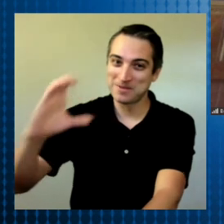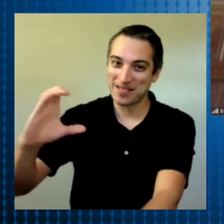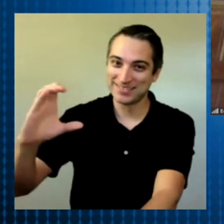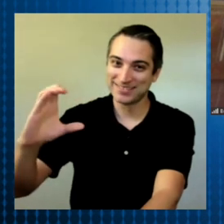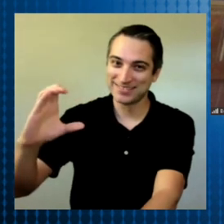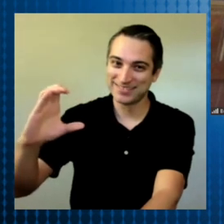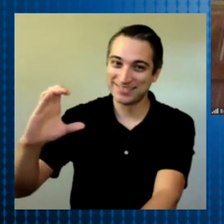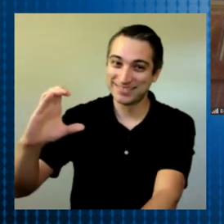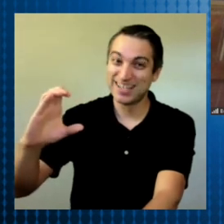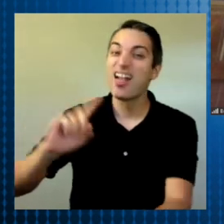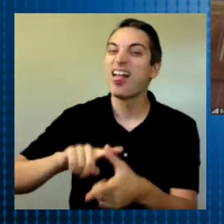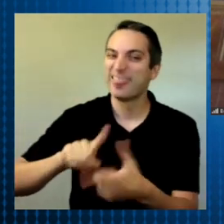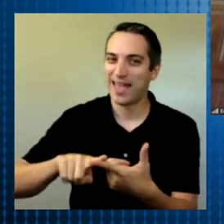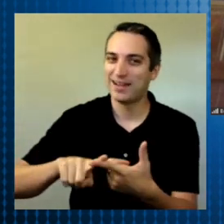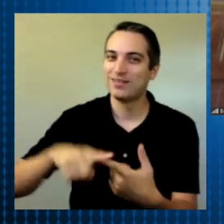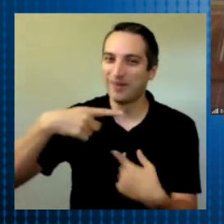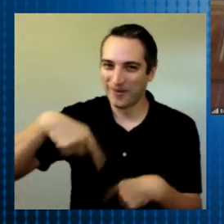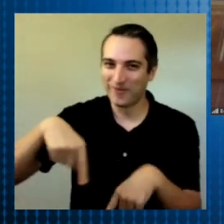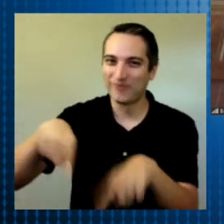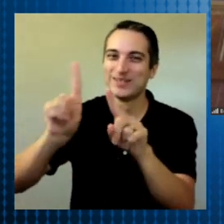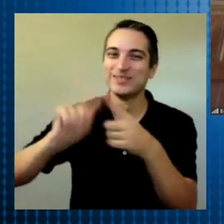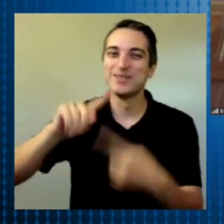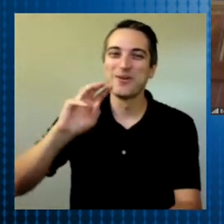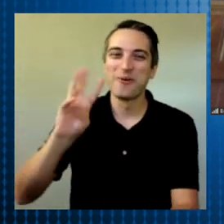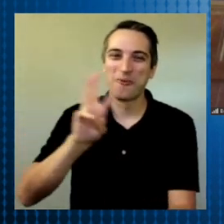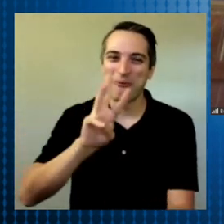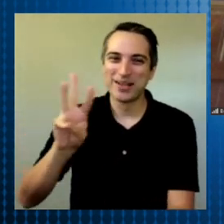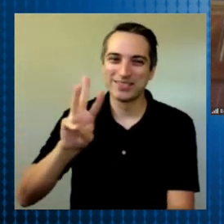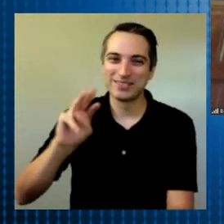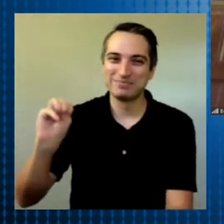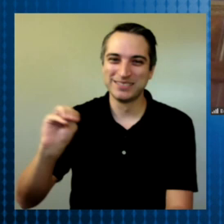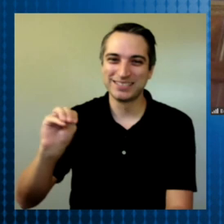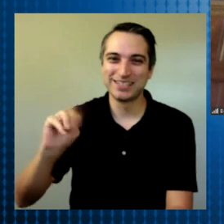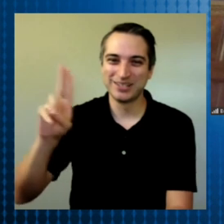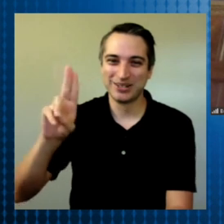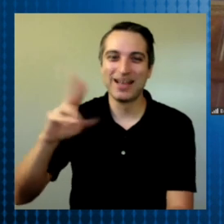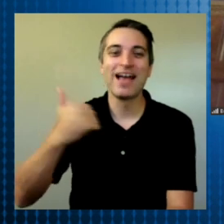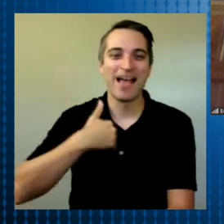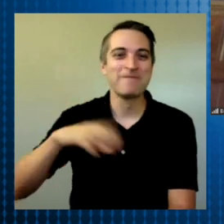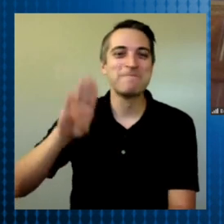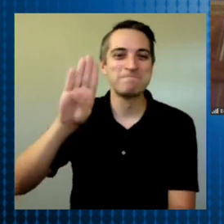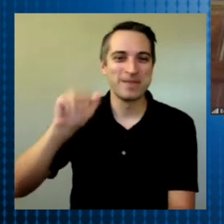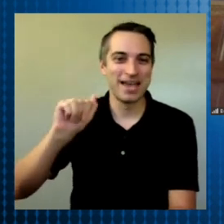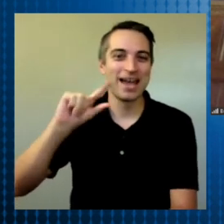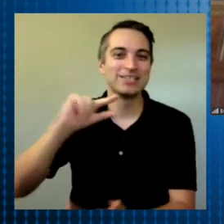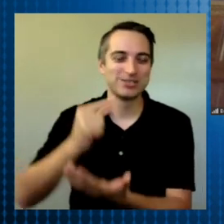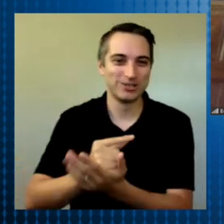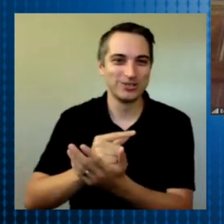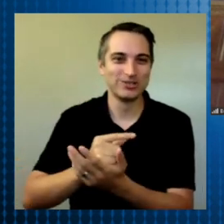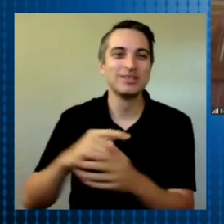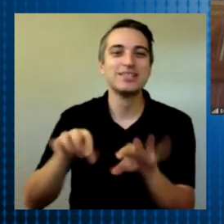And then he went to Western Michigan University with a BA degree and a master's degree